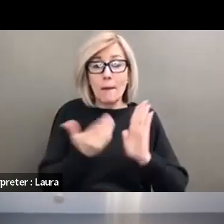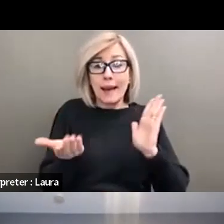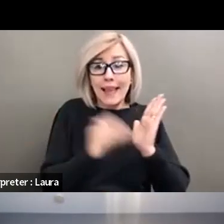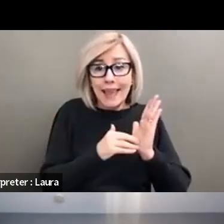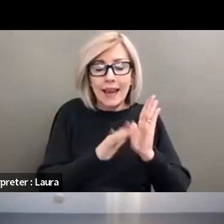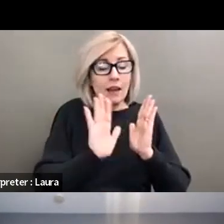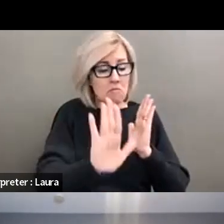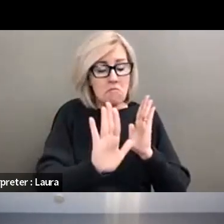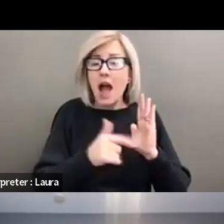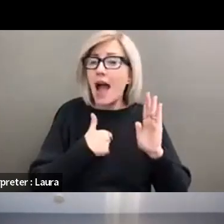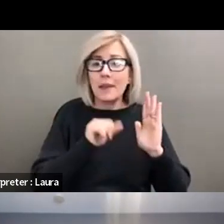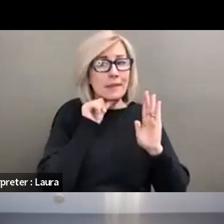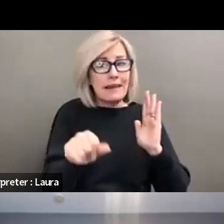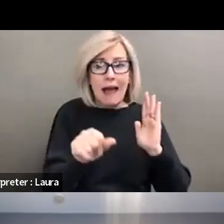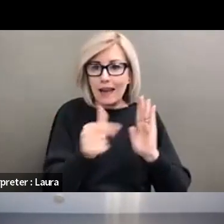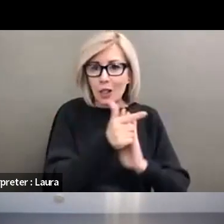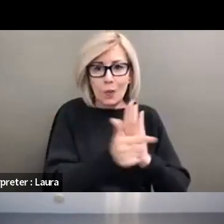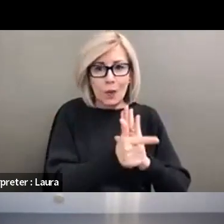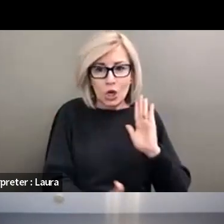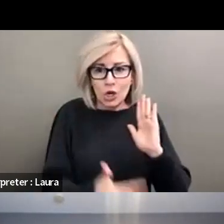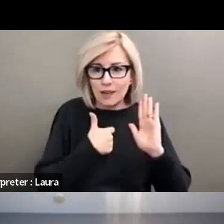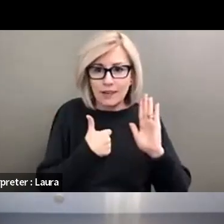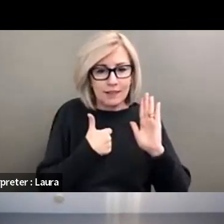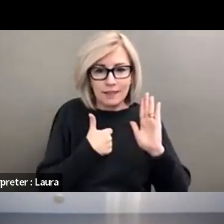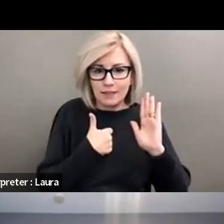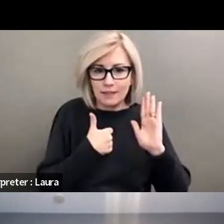am not an attorney by any stretch, and